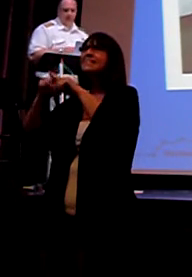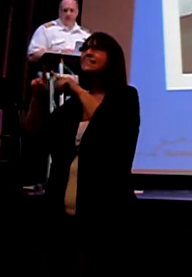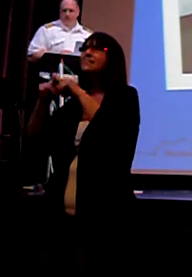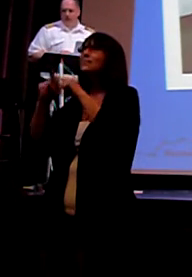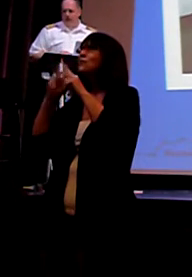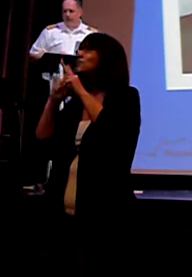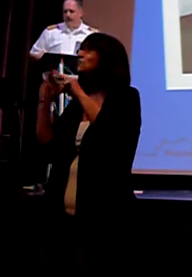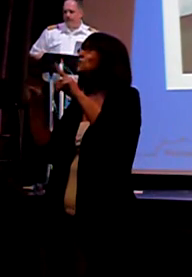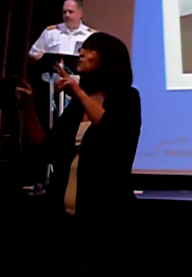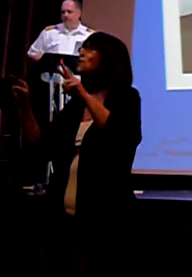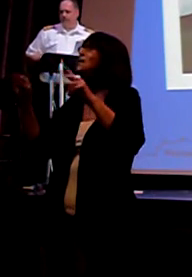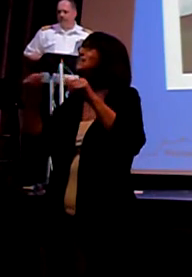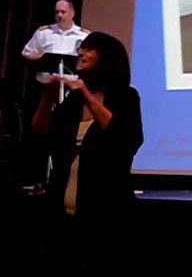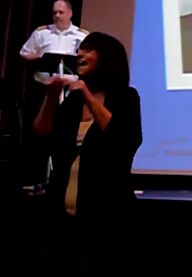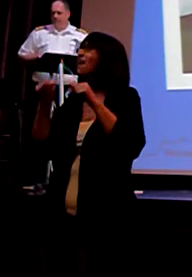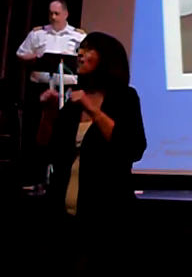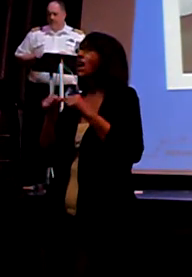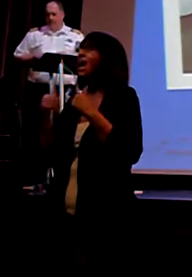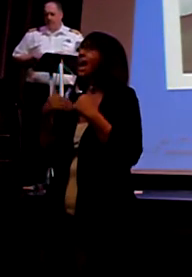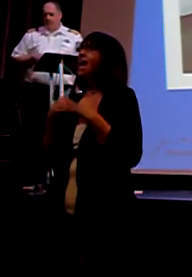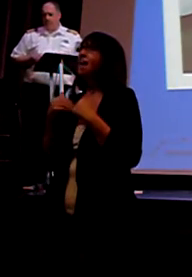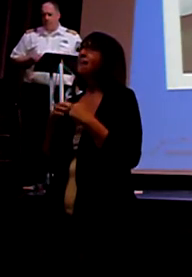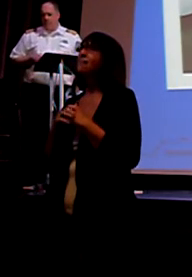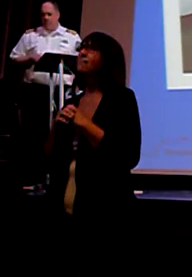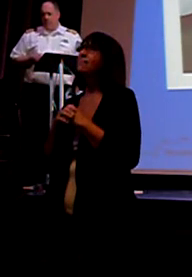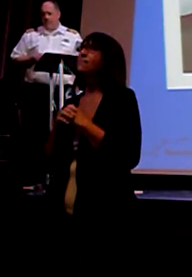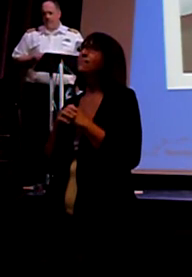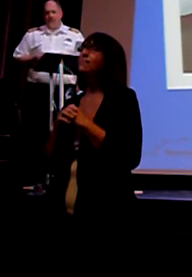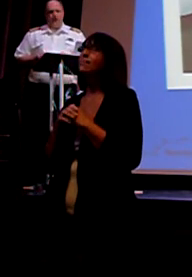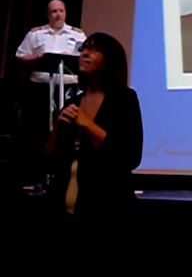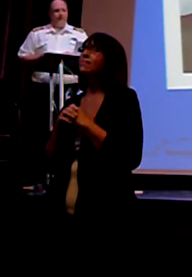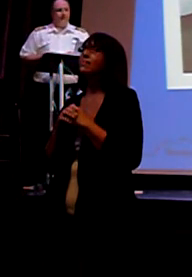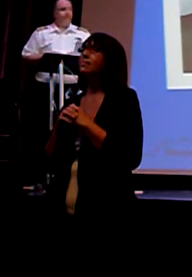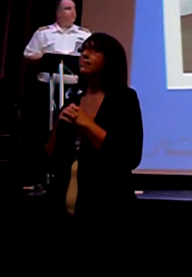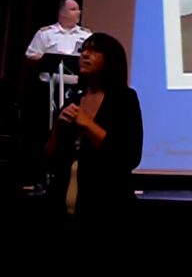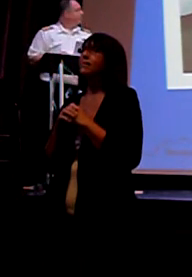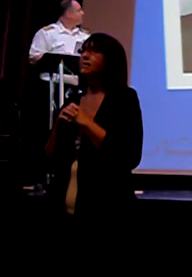tourist areas. But also,